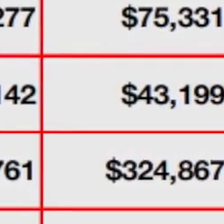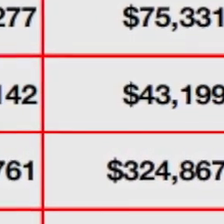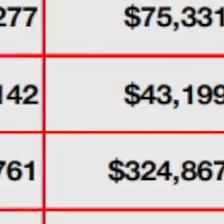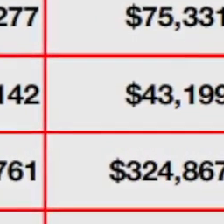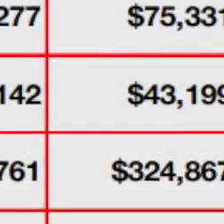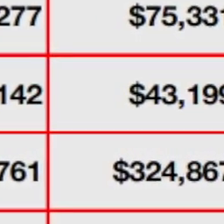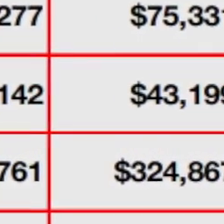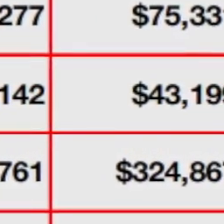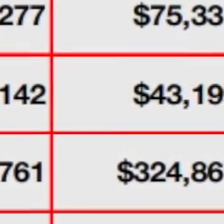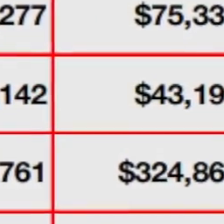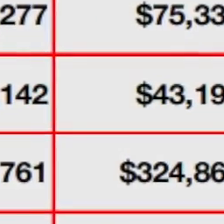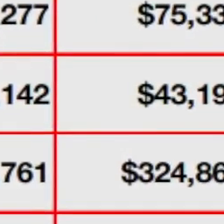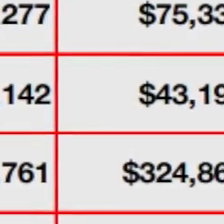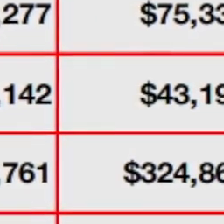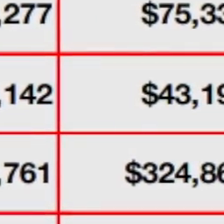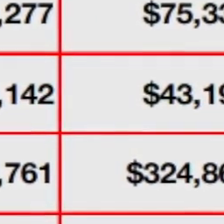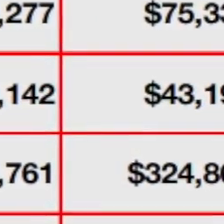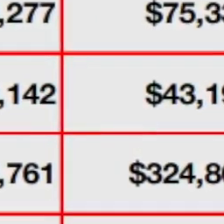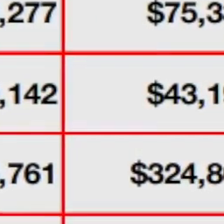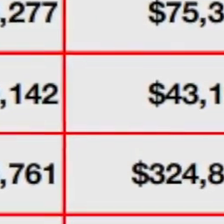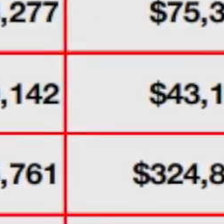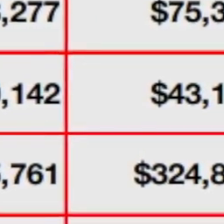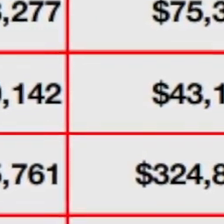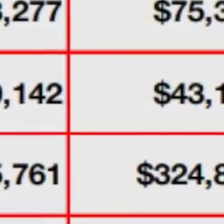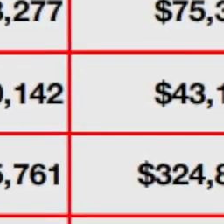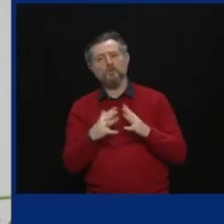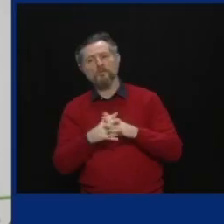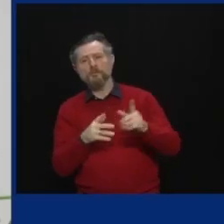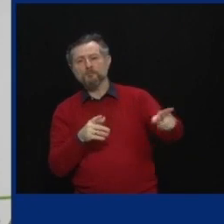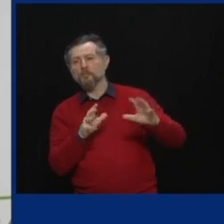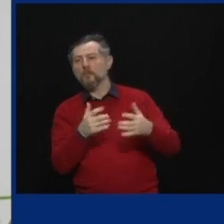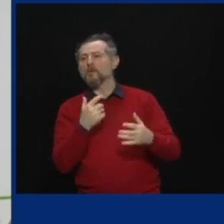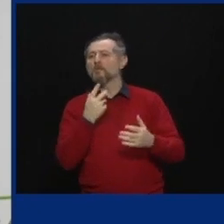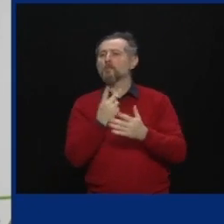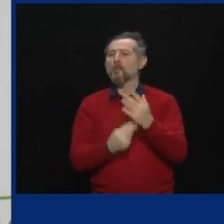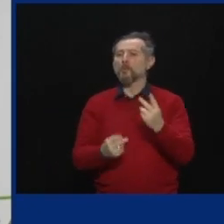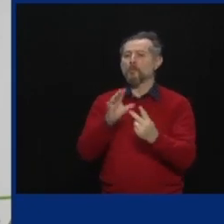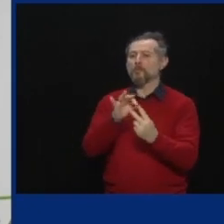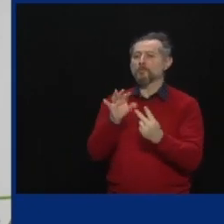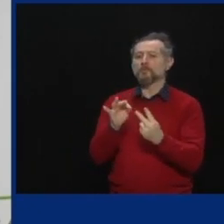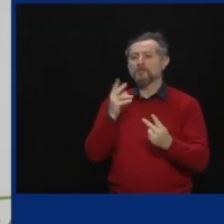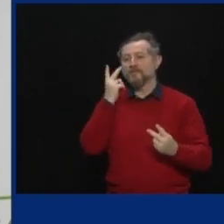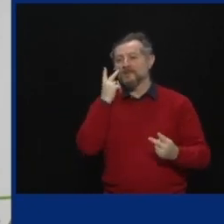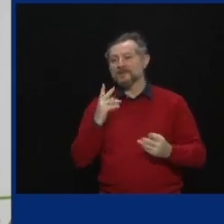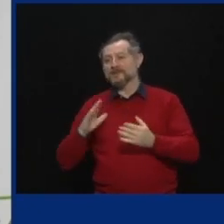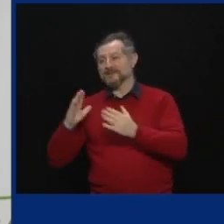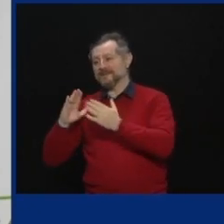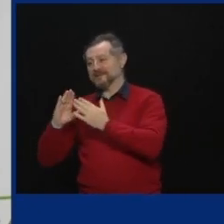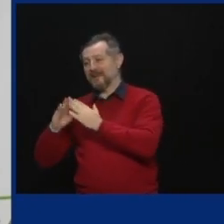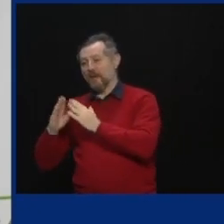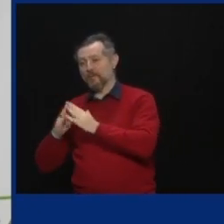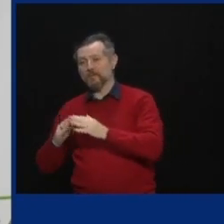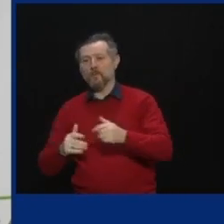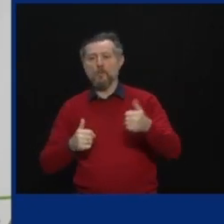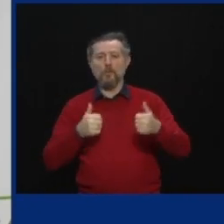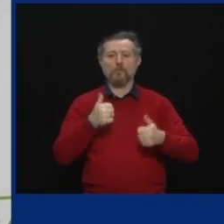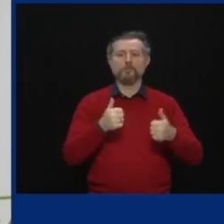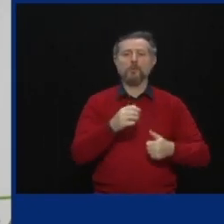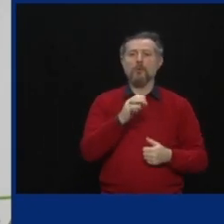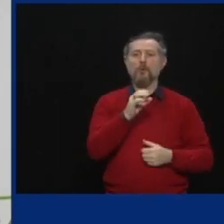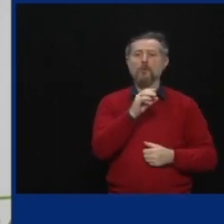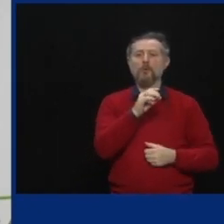than 4,000% from Orchard Park to Buffalo. Governor Kathy Hochul reacted to the stadium discussions earlier